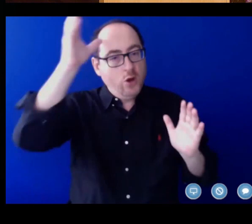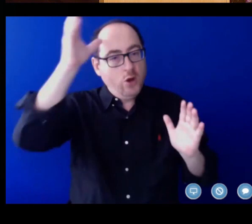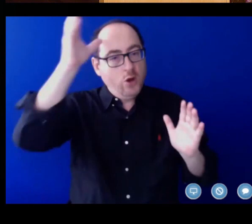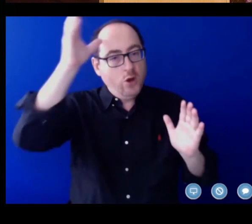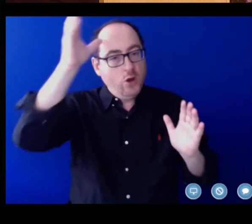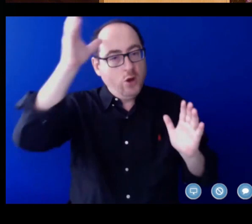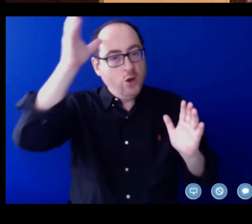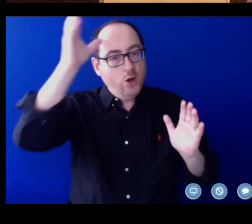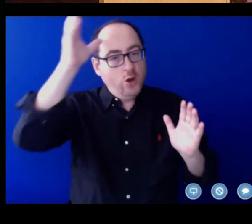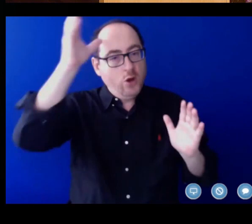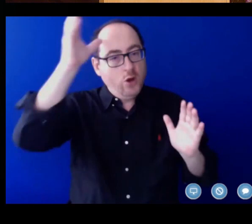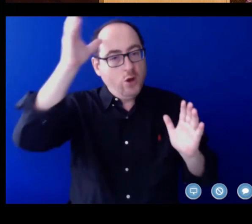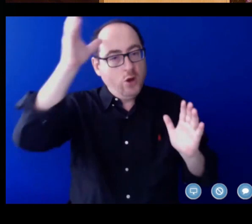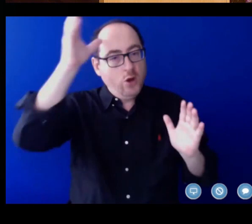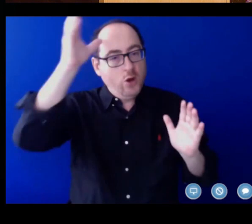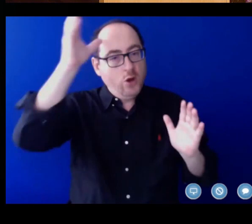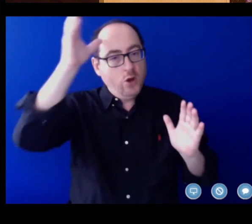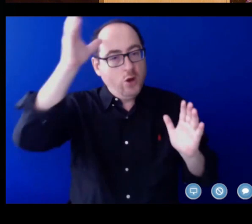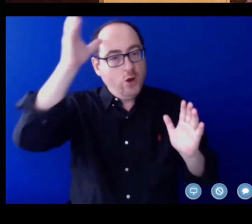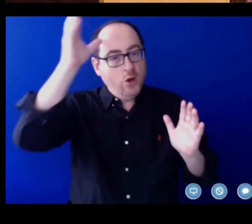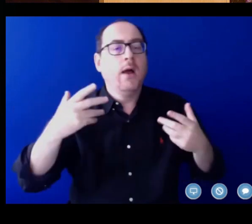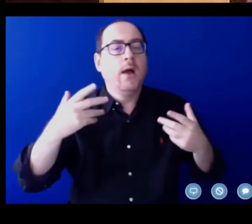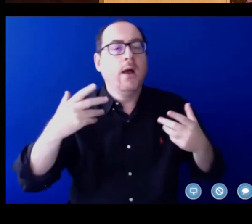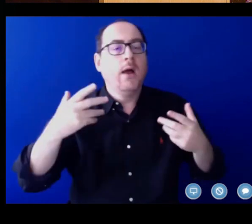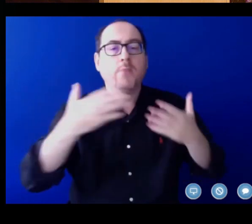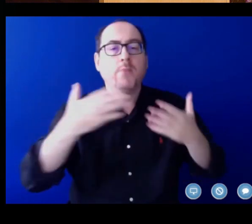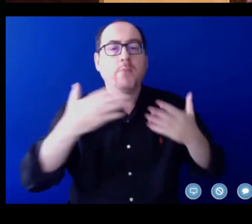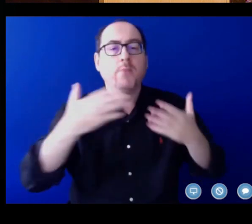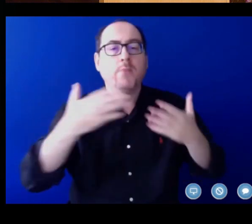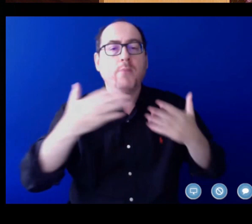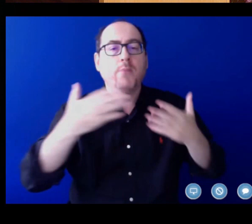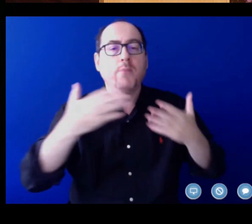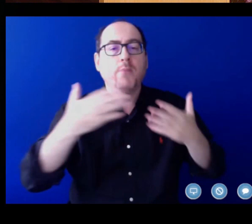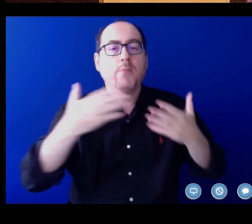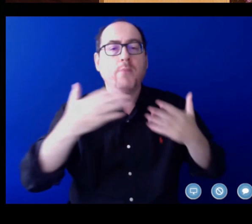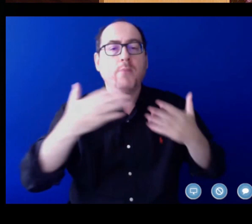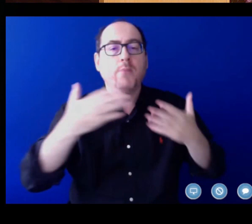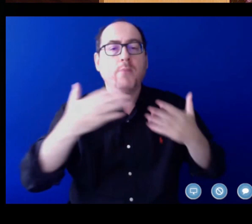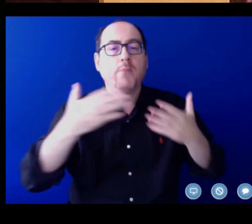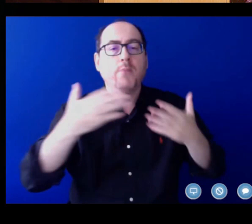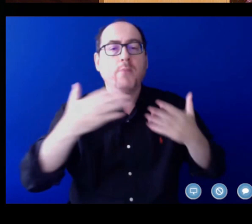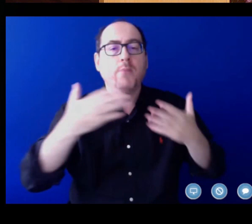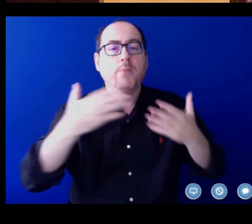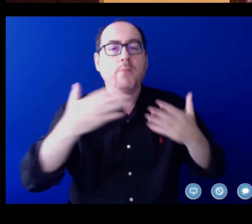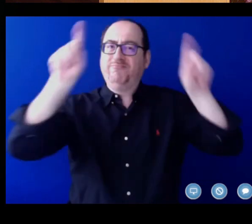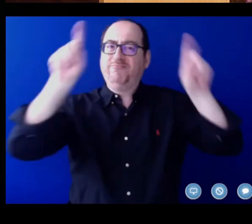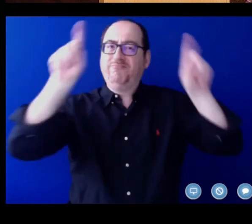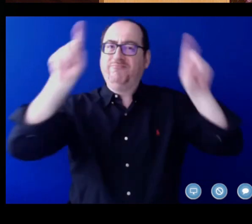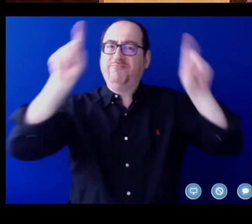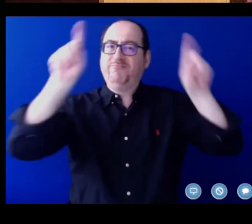put together for thinking about how we can intervene to promote wellbeing and inclusion for refugee families. So on your